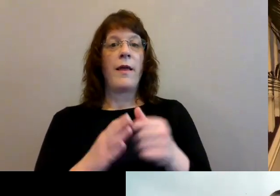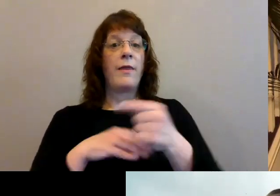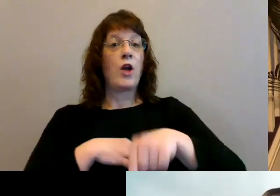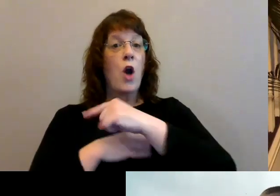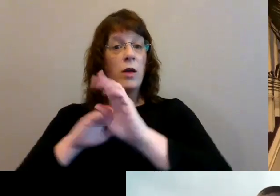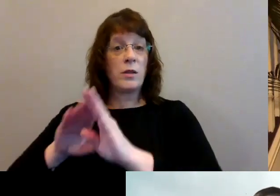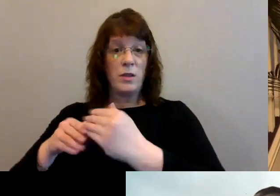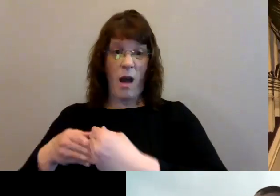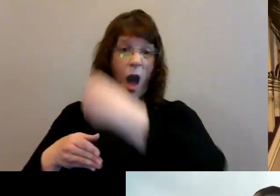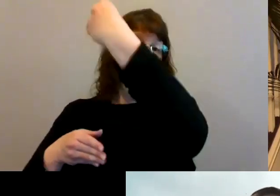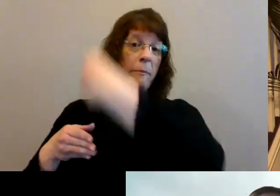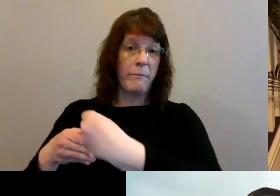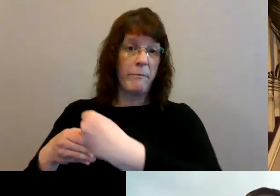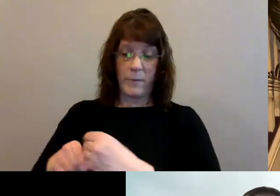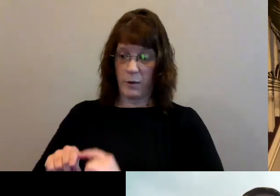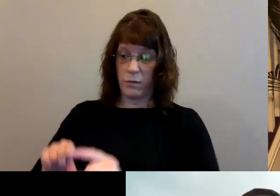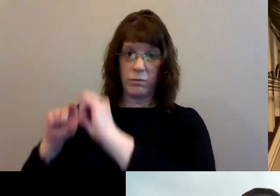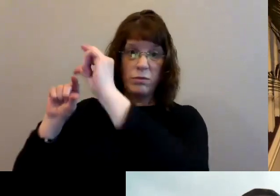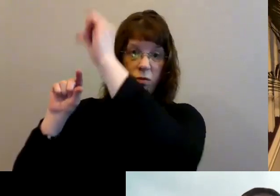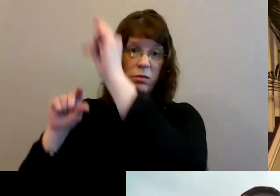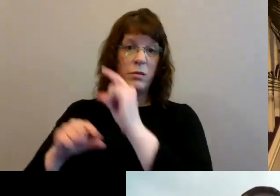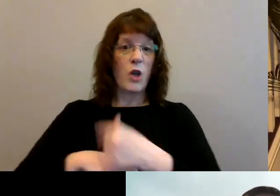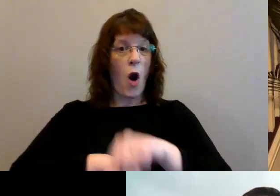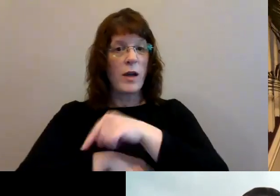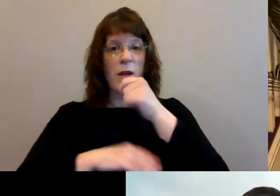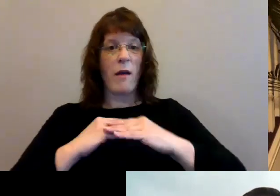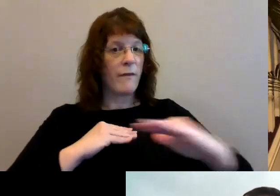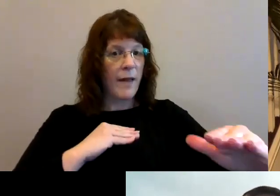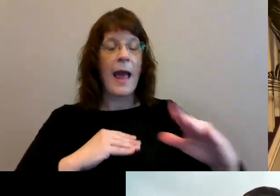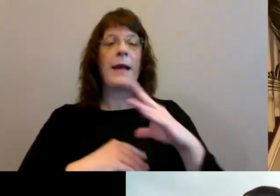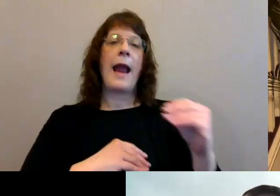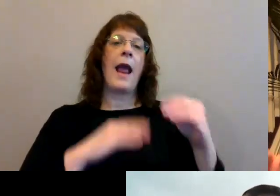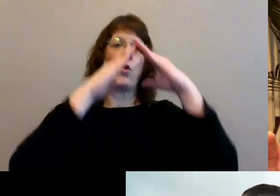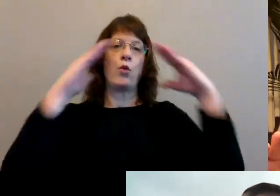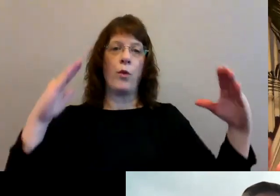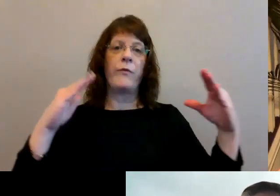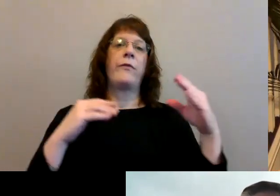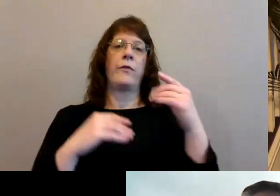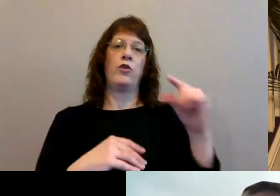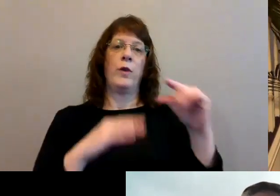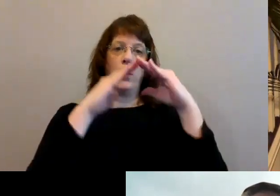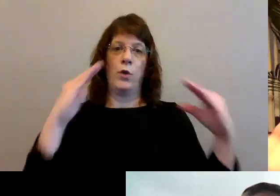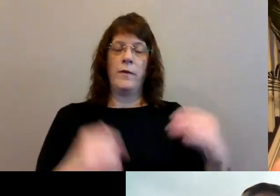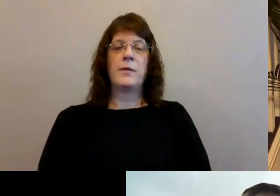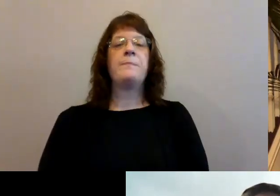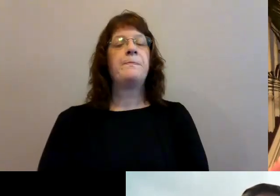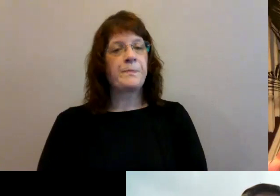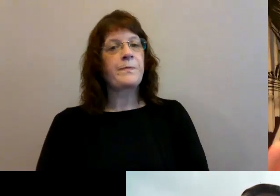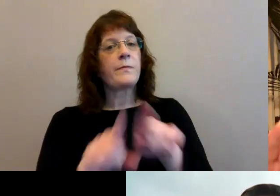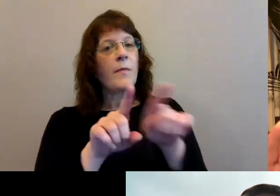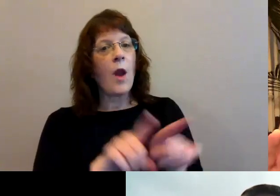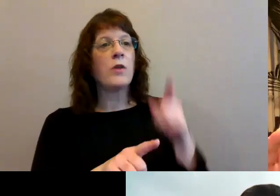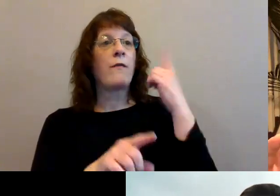rooftop gardens. I think those are a great initiative for sure. Awesome. There's also these, so for making cities safer, like in terms of